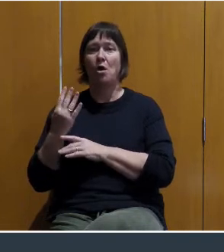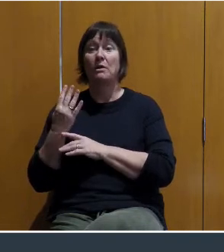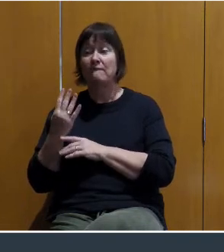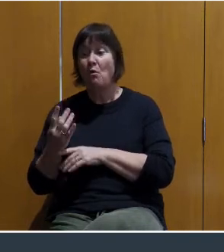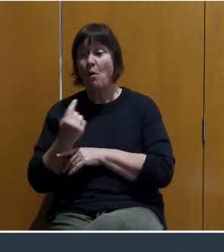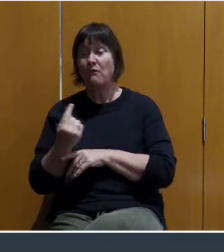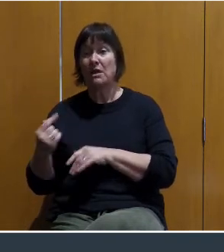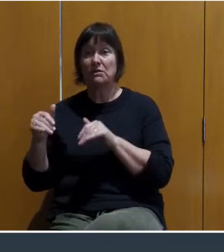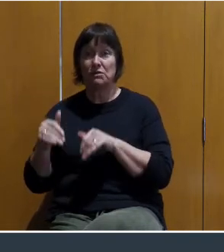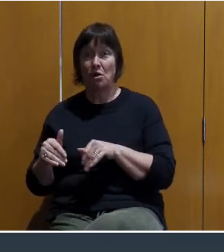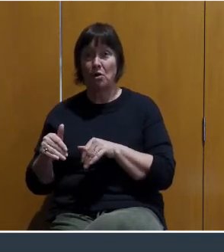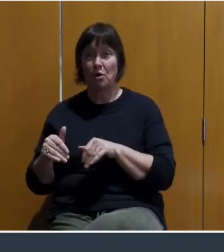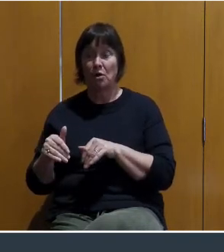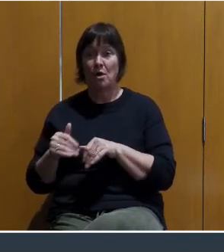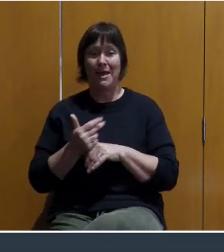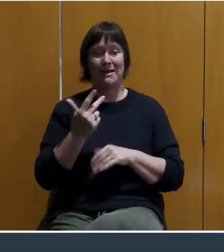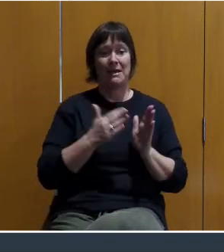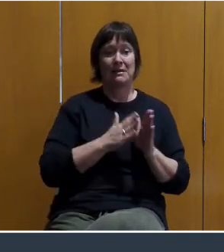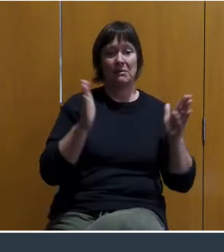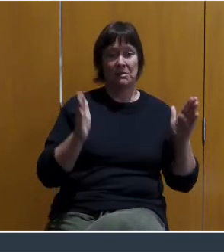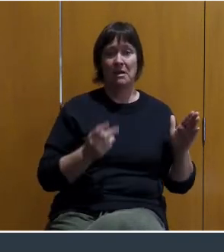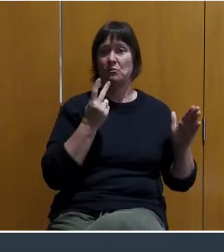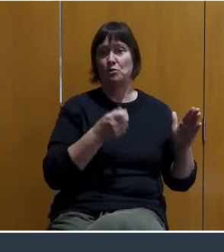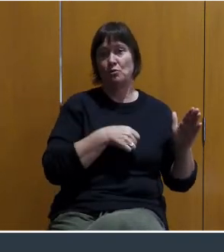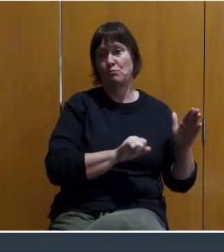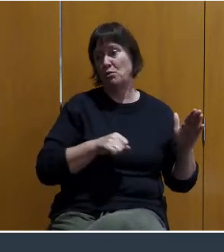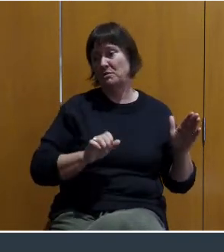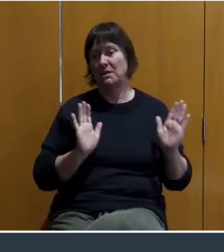more than 2 litters in an 18-month period.